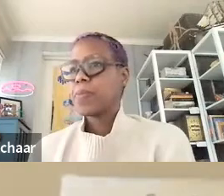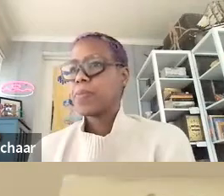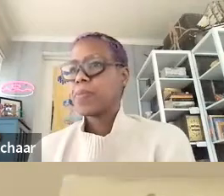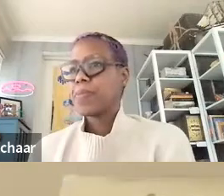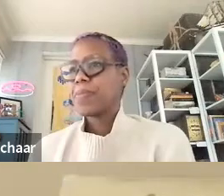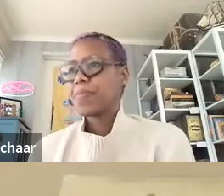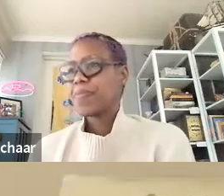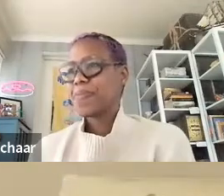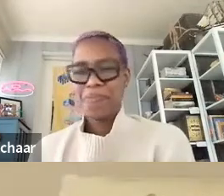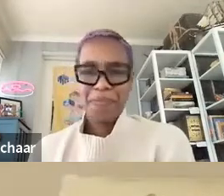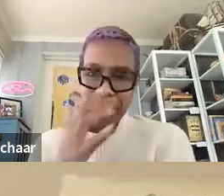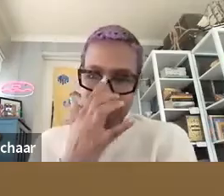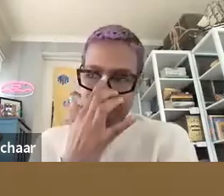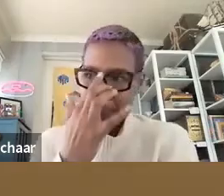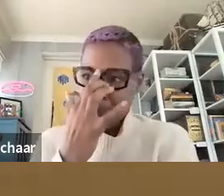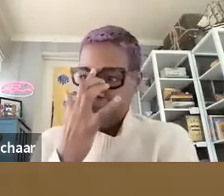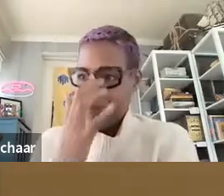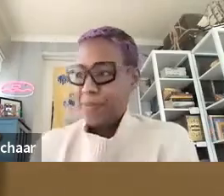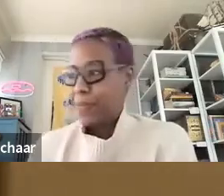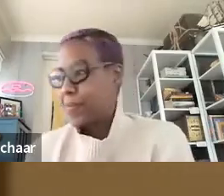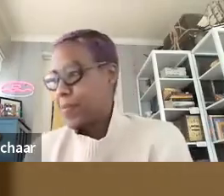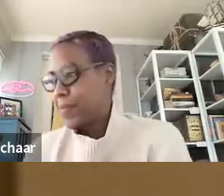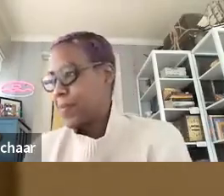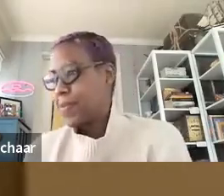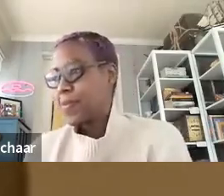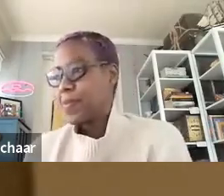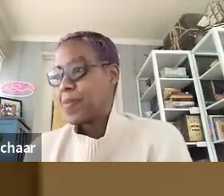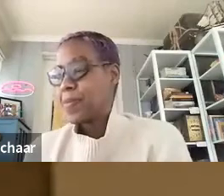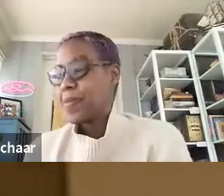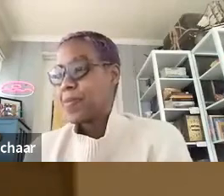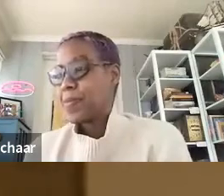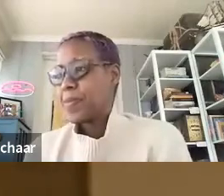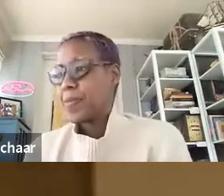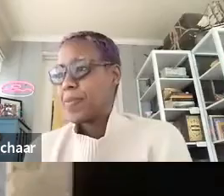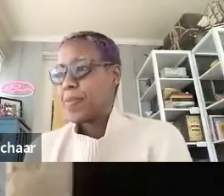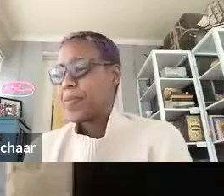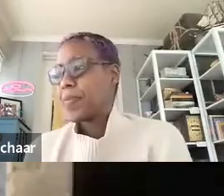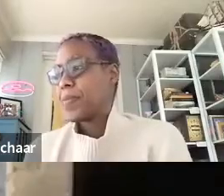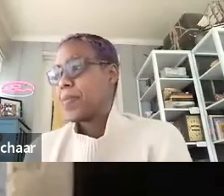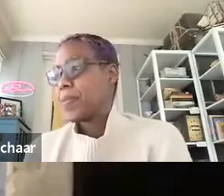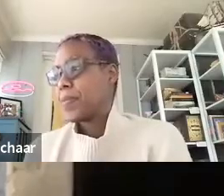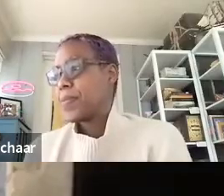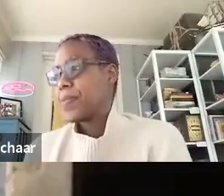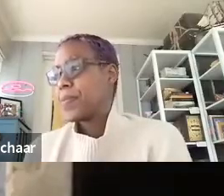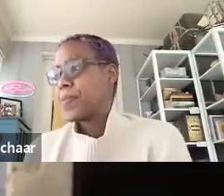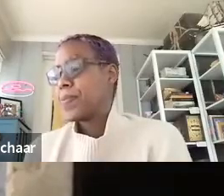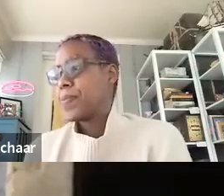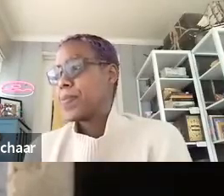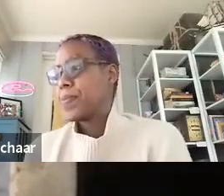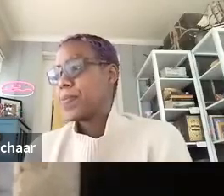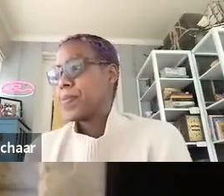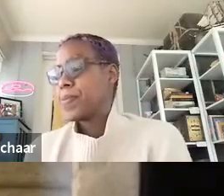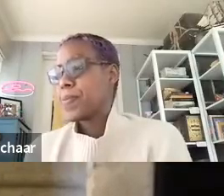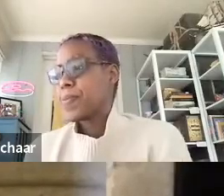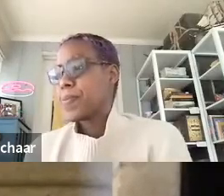Oh shit. Okay, here we go, y'all. Let's go. Let's go. So we have a bodysuit that when anything emotional tries